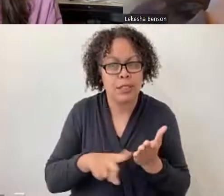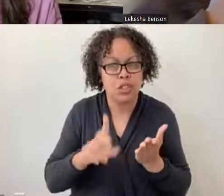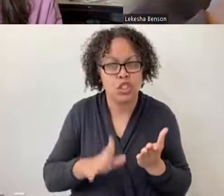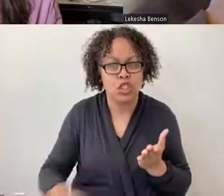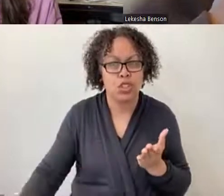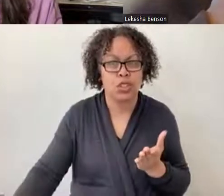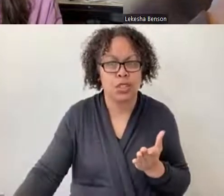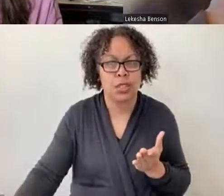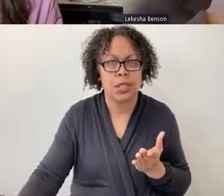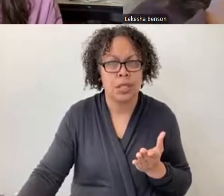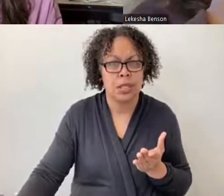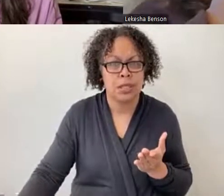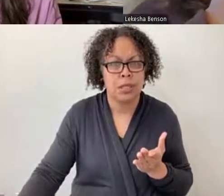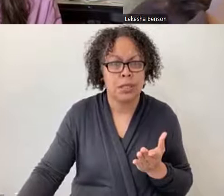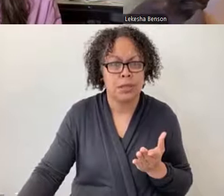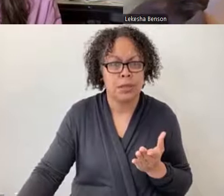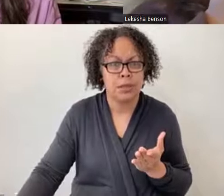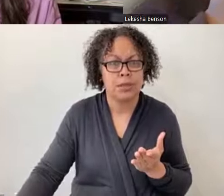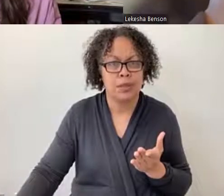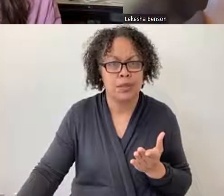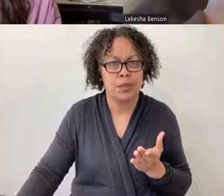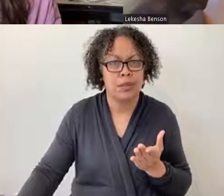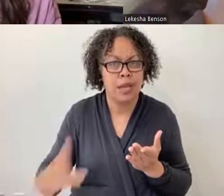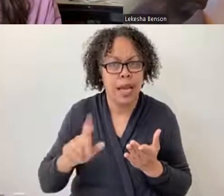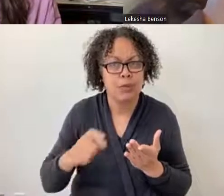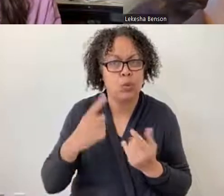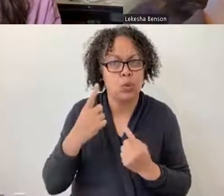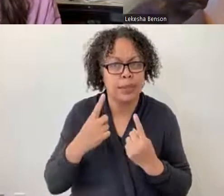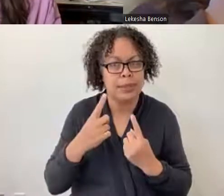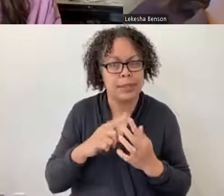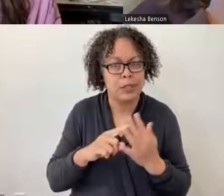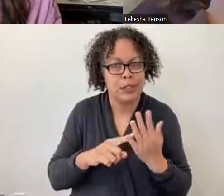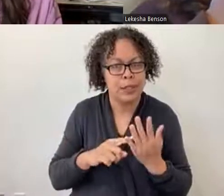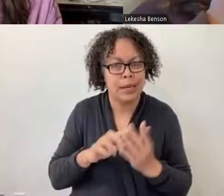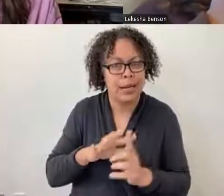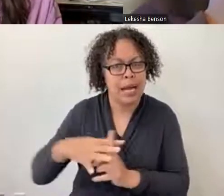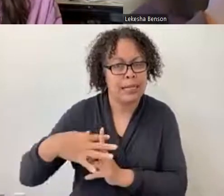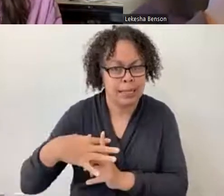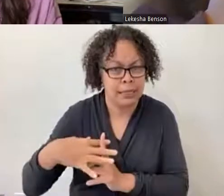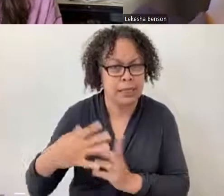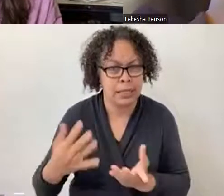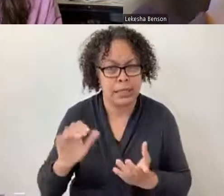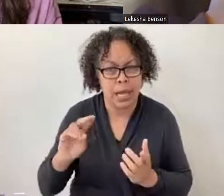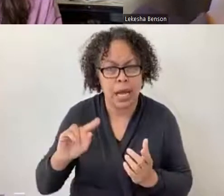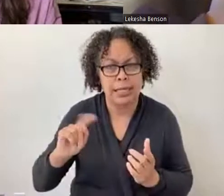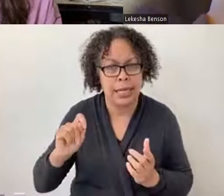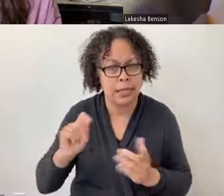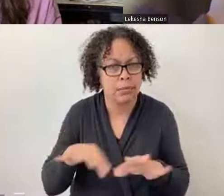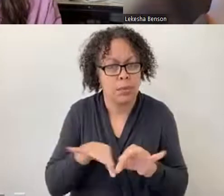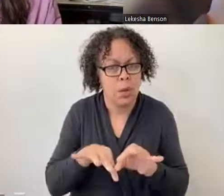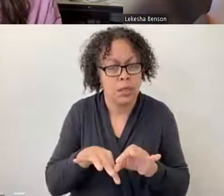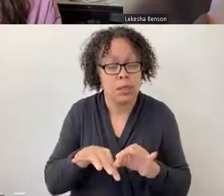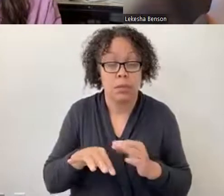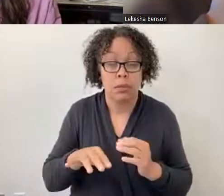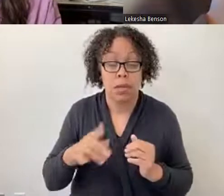of the historical and social context in which they are engaging this research, if only not to perpetuate, as you